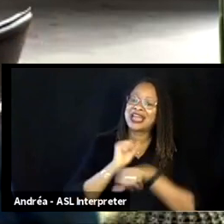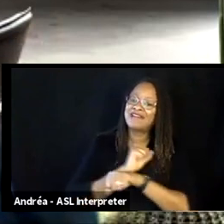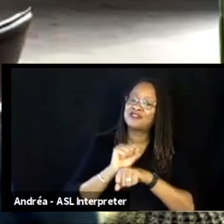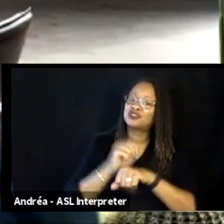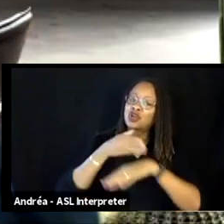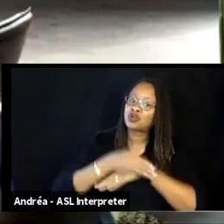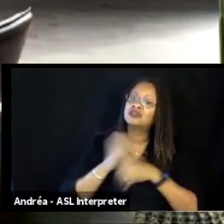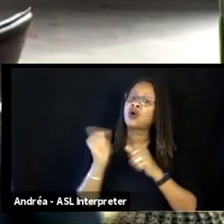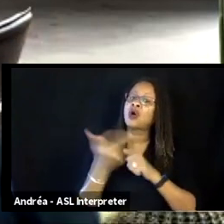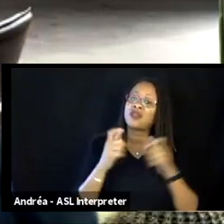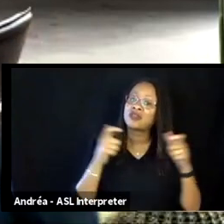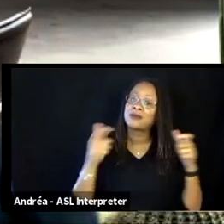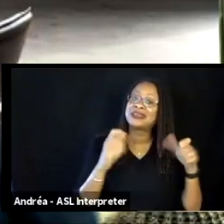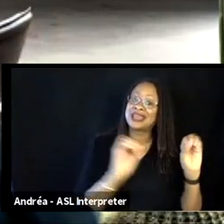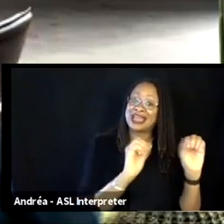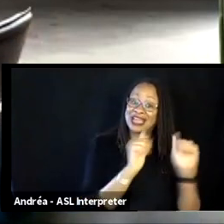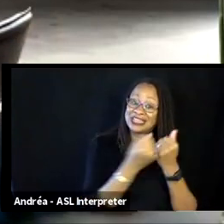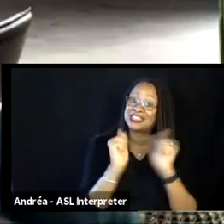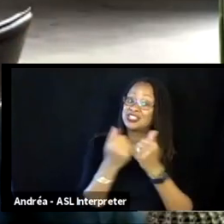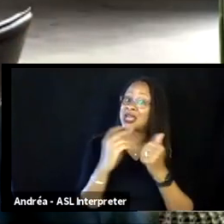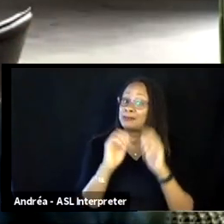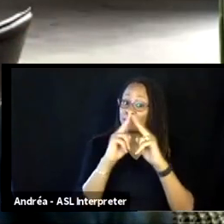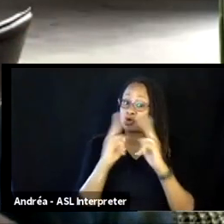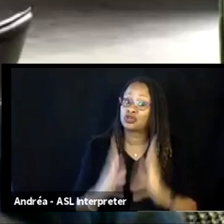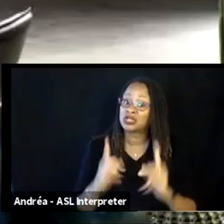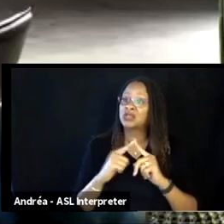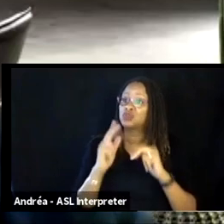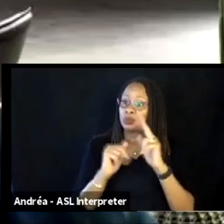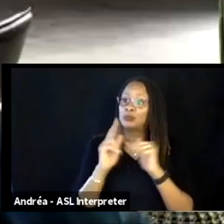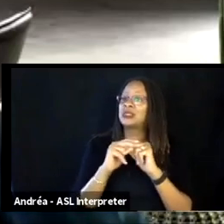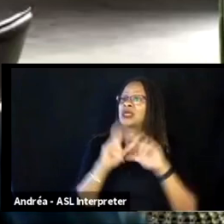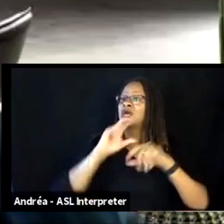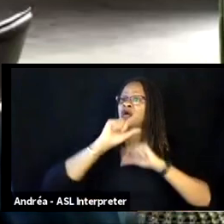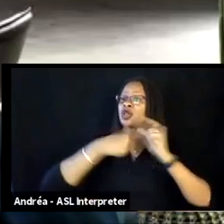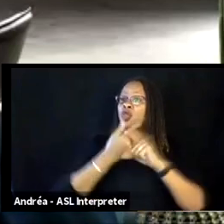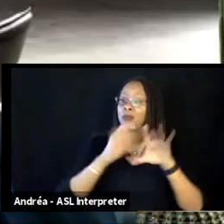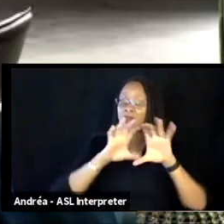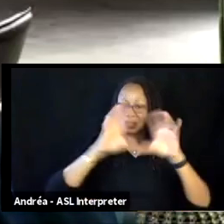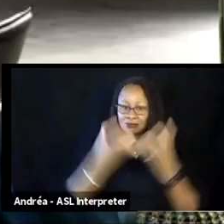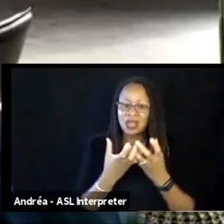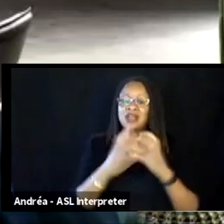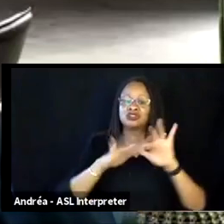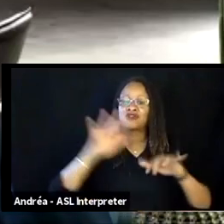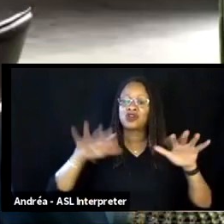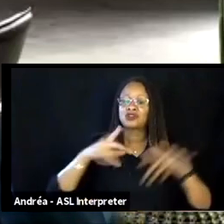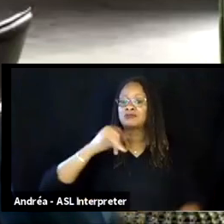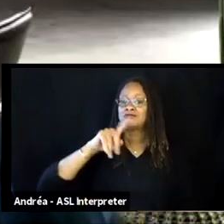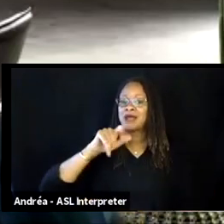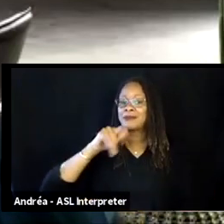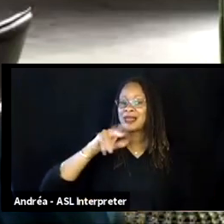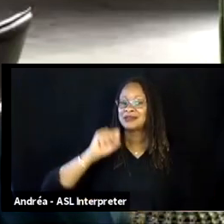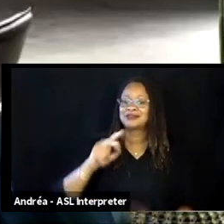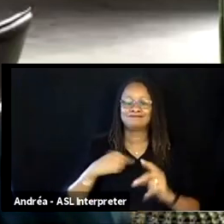major industry agency partners to build globally diverse pipelines. And I'm very proud. We're